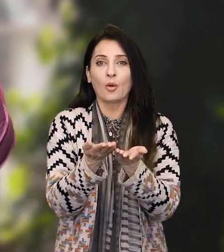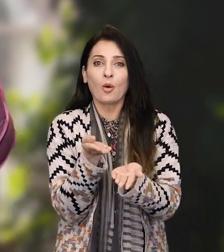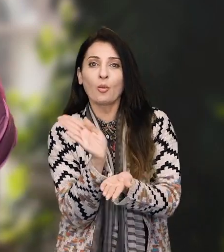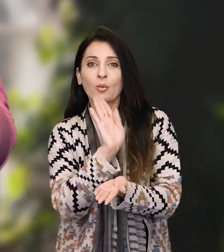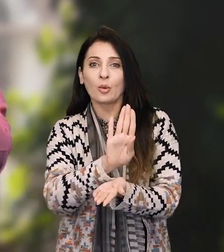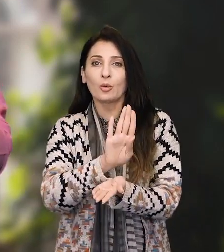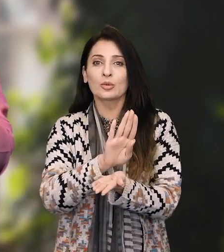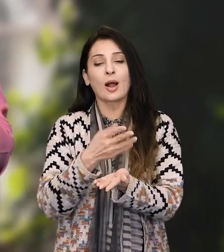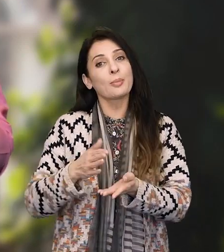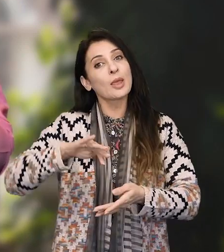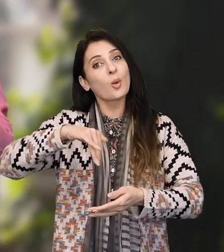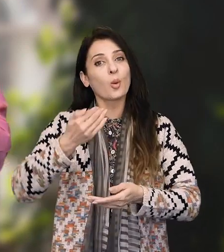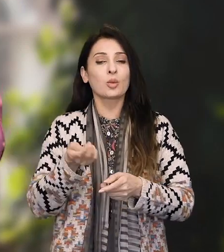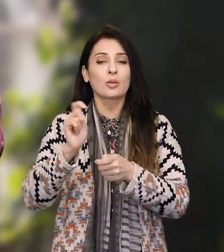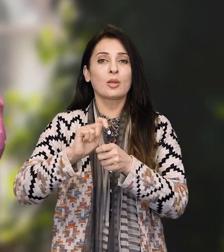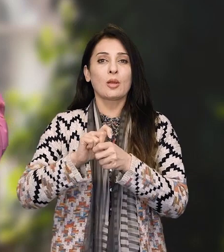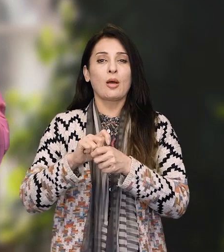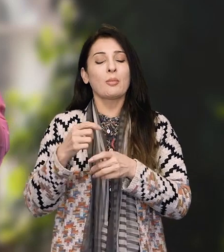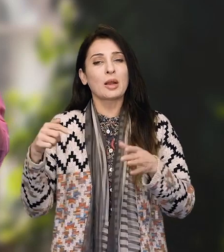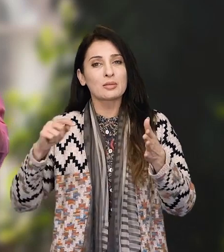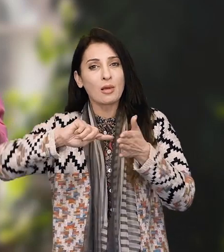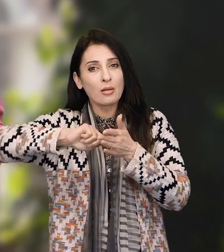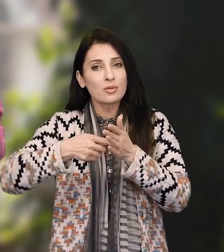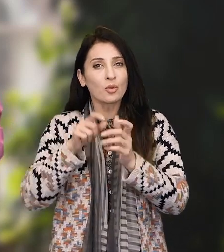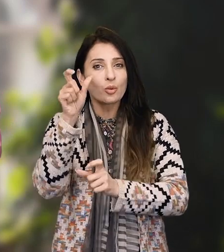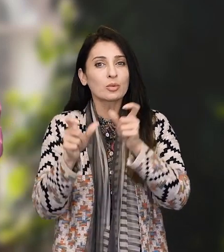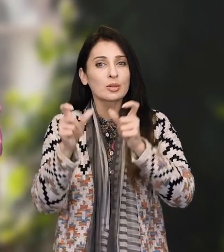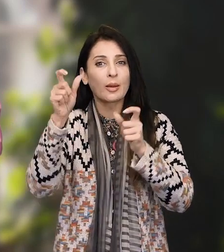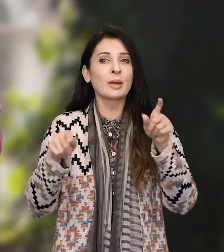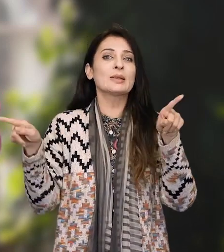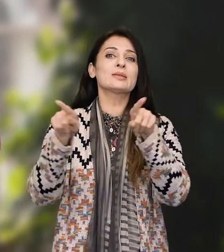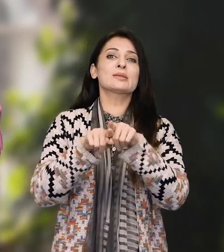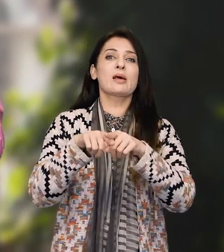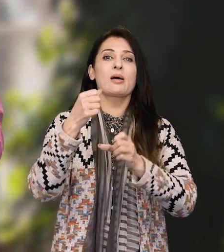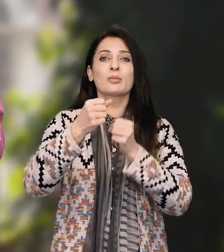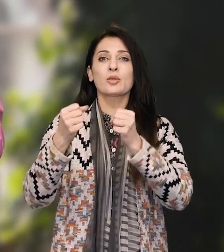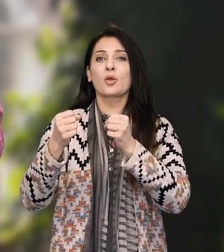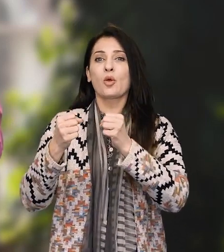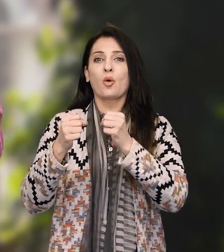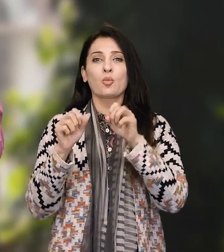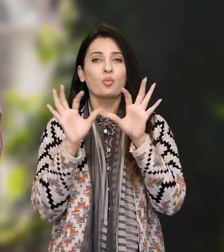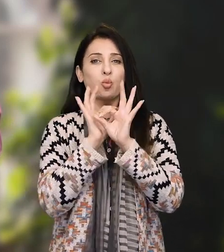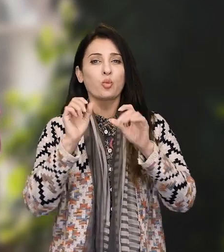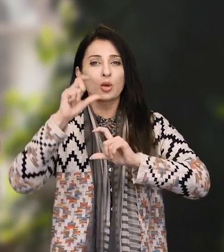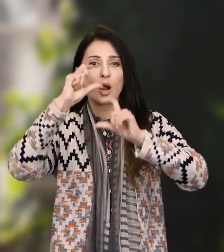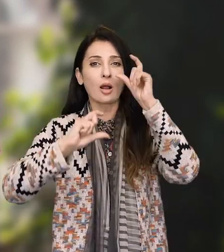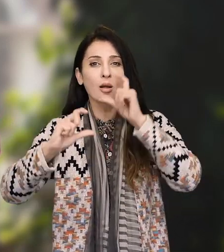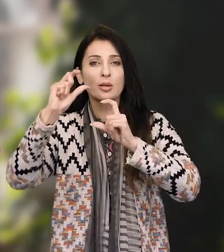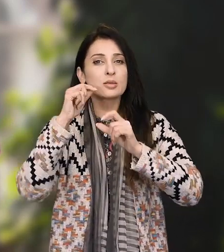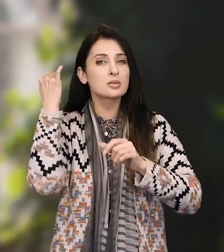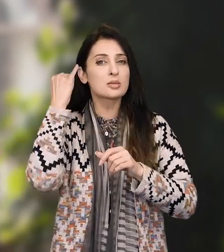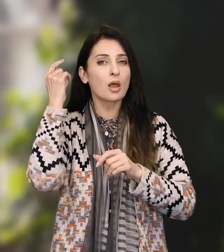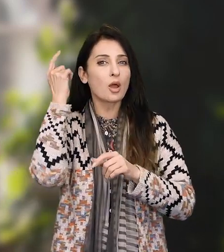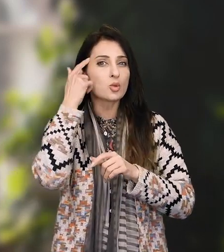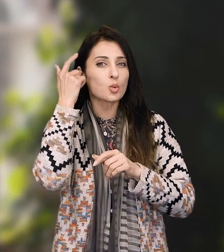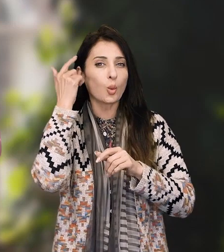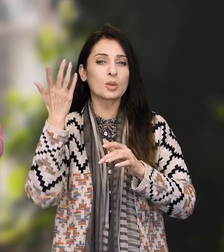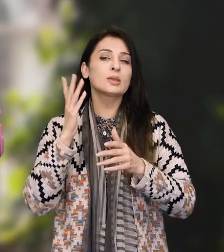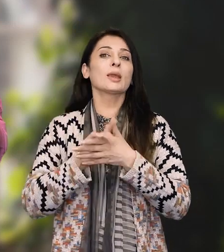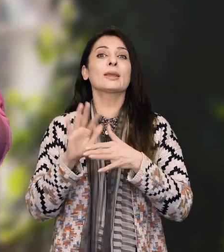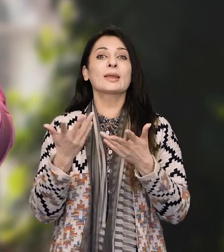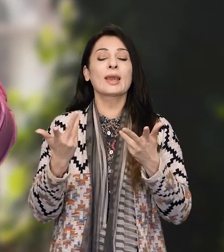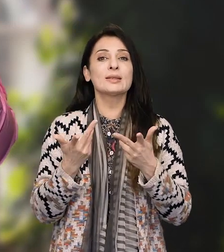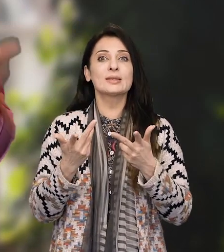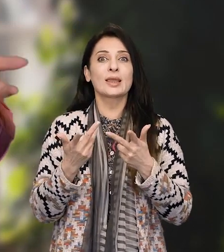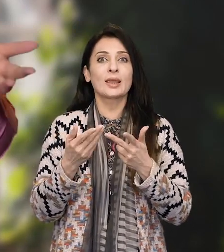So our engineers sat down together. They, you know, curated the whole map of how the entire,